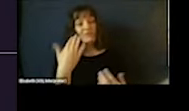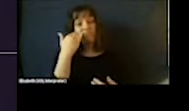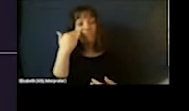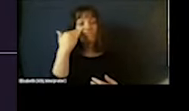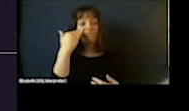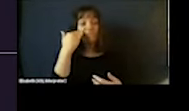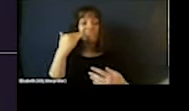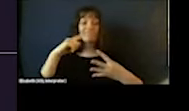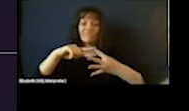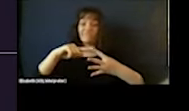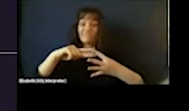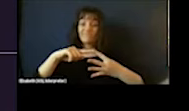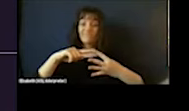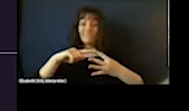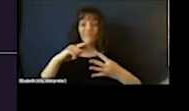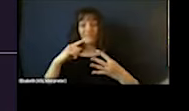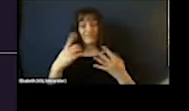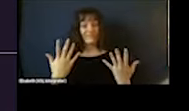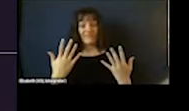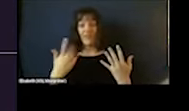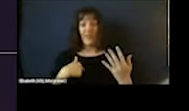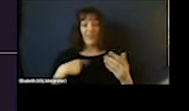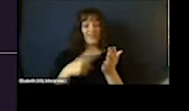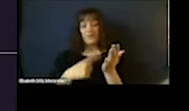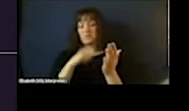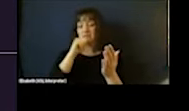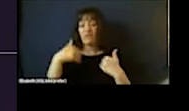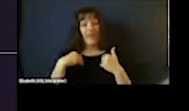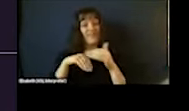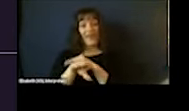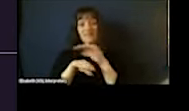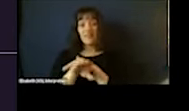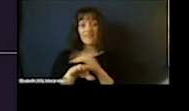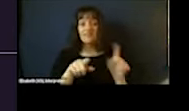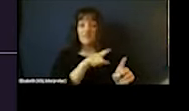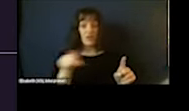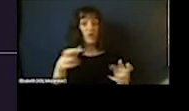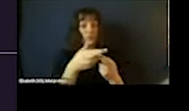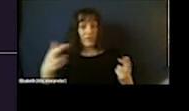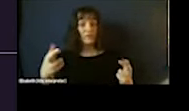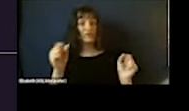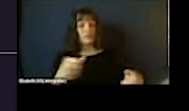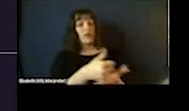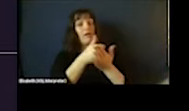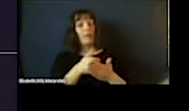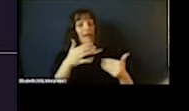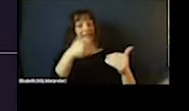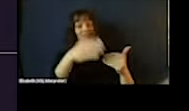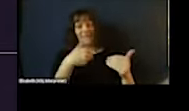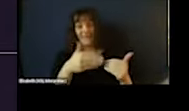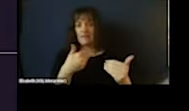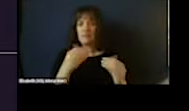kinds of resources that would have made things easier for me obviously made things very difficult. So back in the 80s when I was